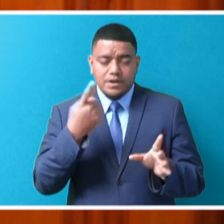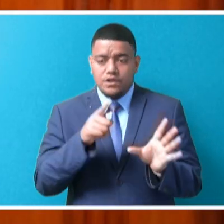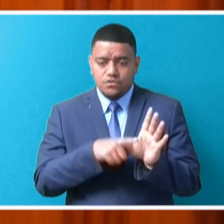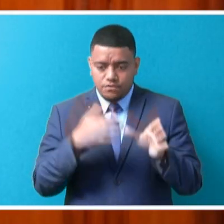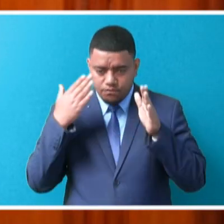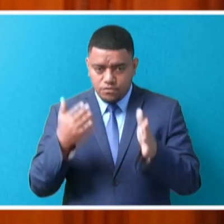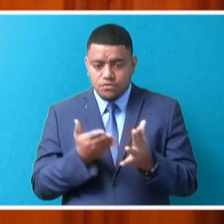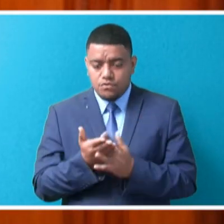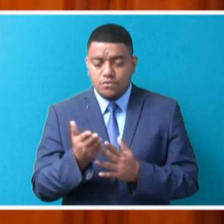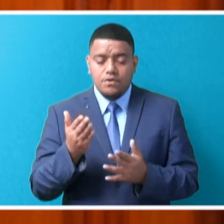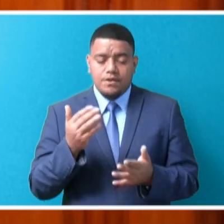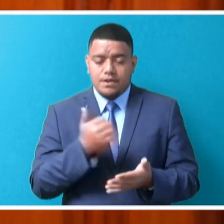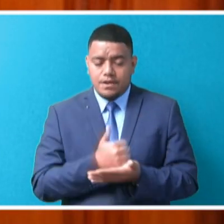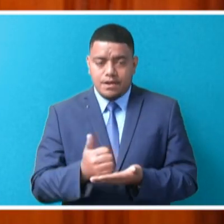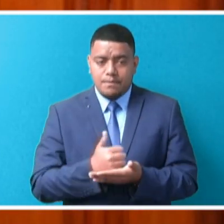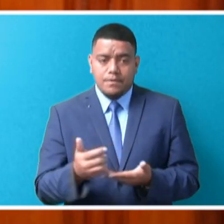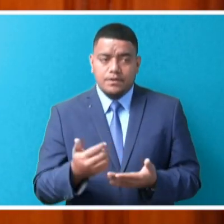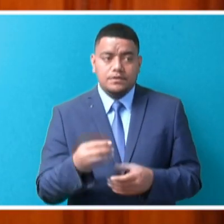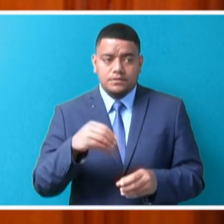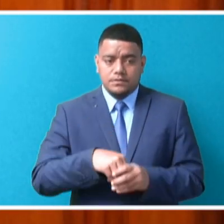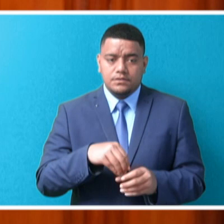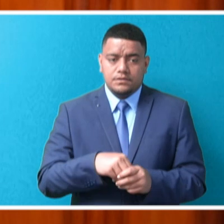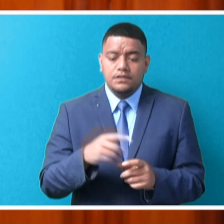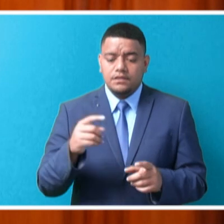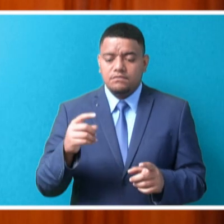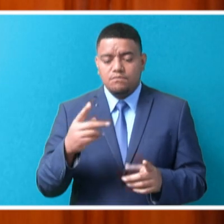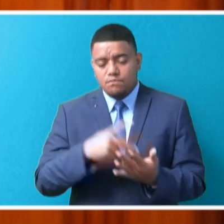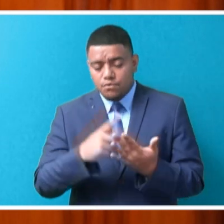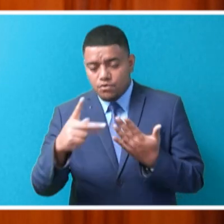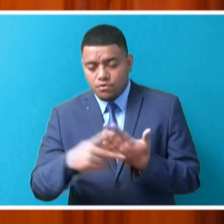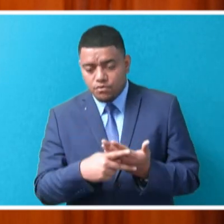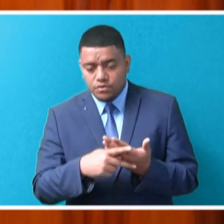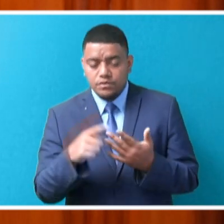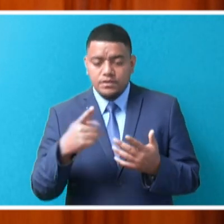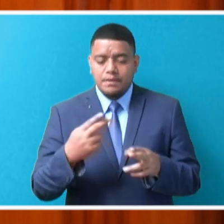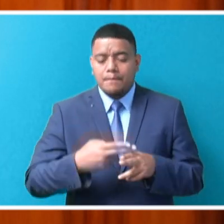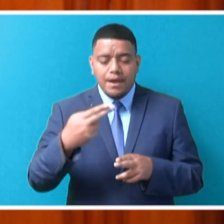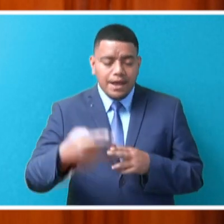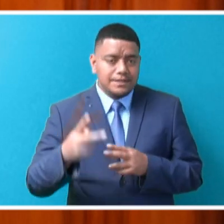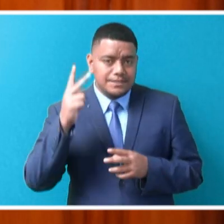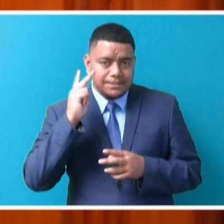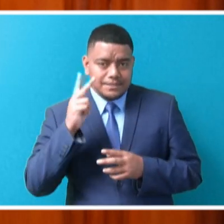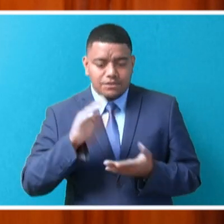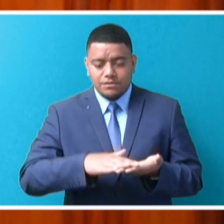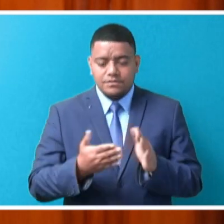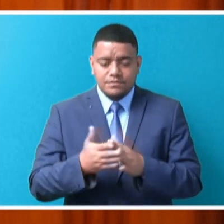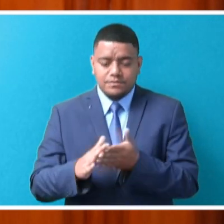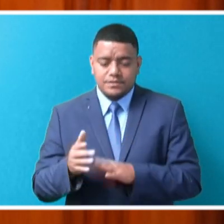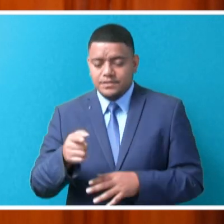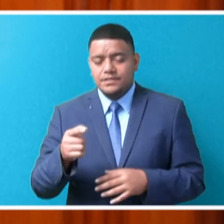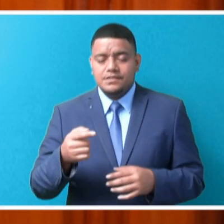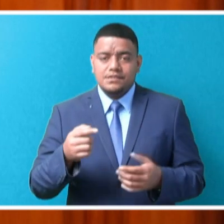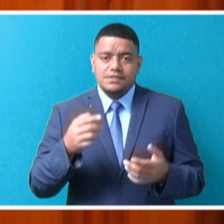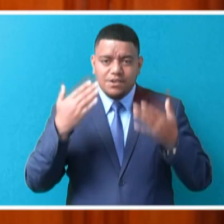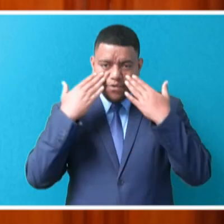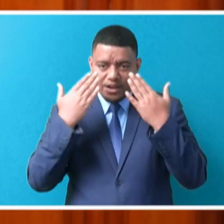number of key initiatives, including nursery development programs, replanting initiatives, community-based cottage industries, and